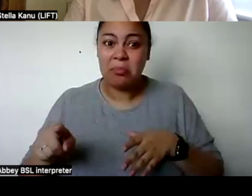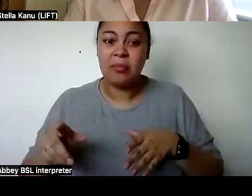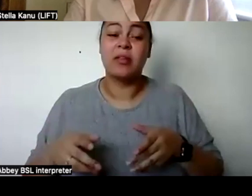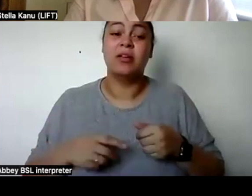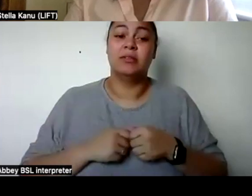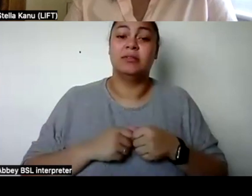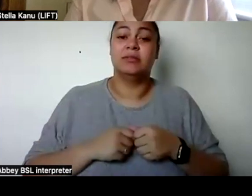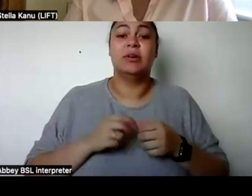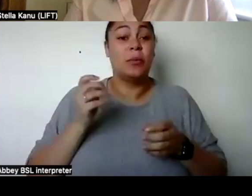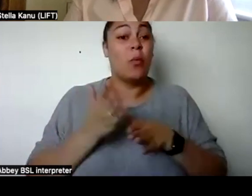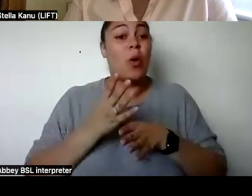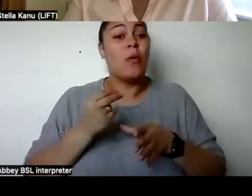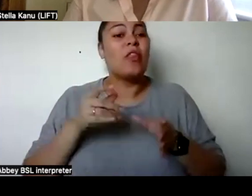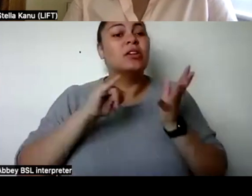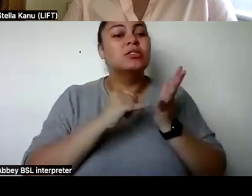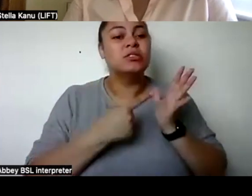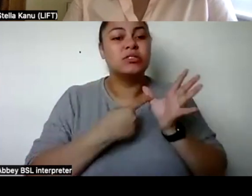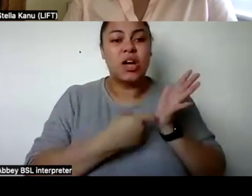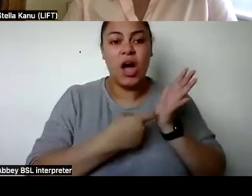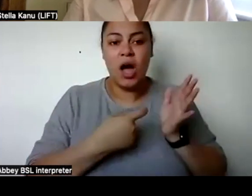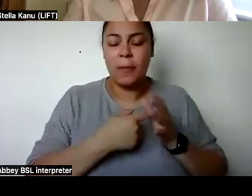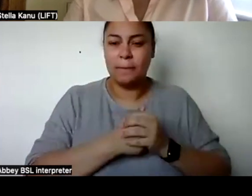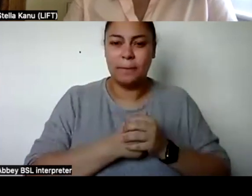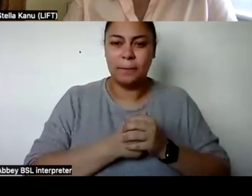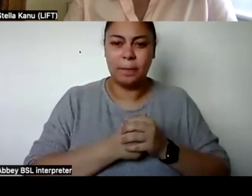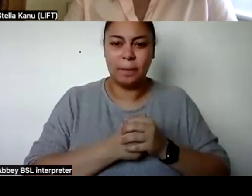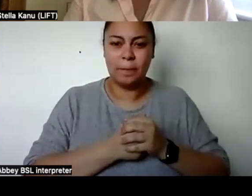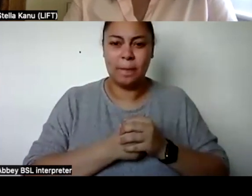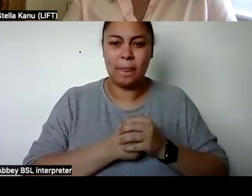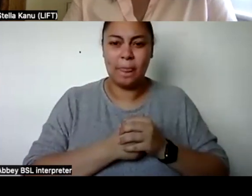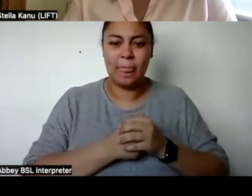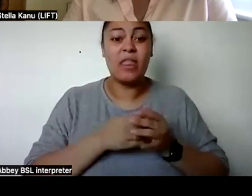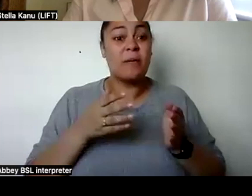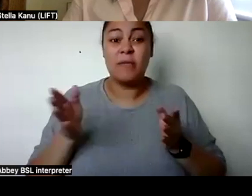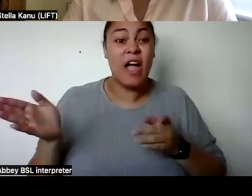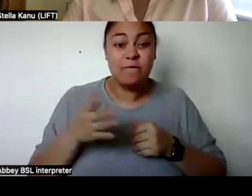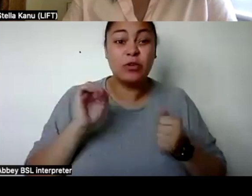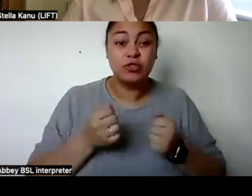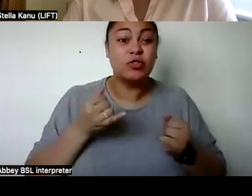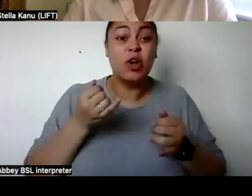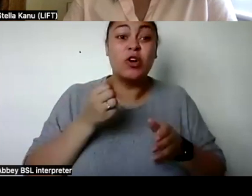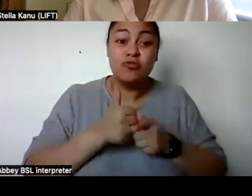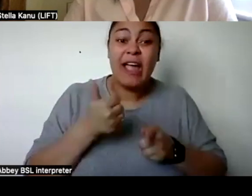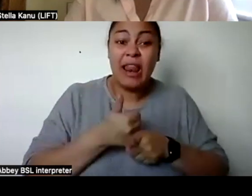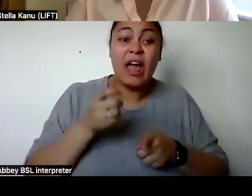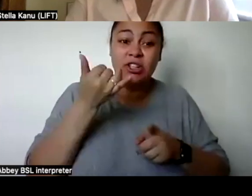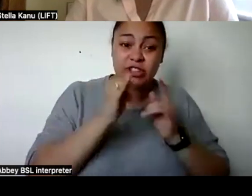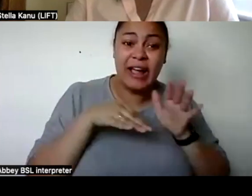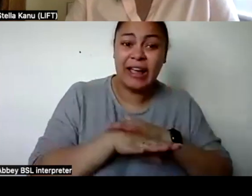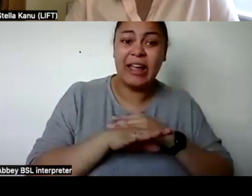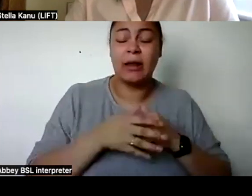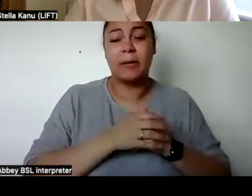thing with staff as well. And I really believe that everyone should have regular check-ins, and that includes the leaders of the organisations,